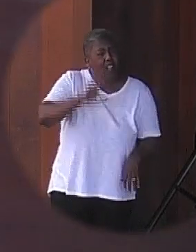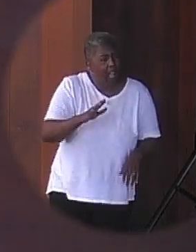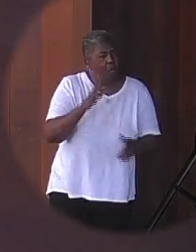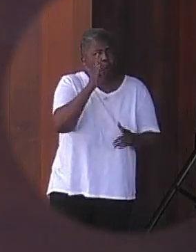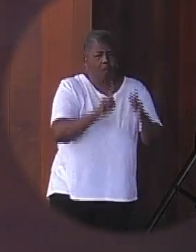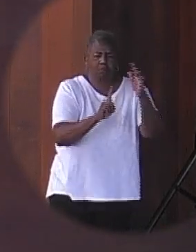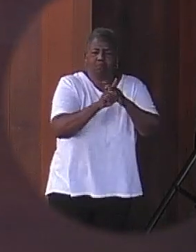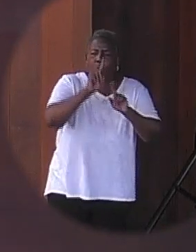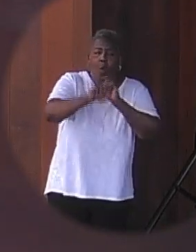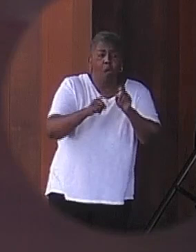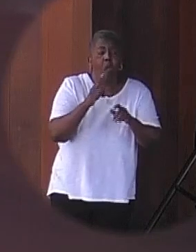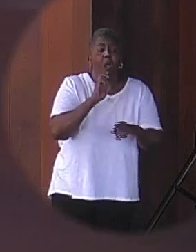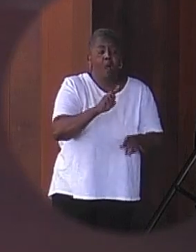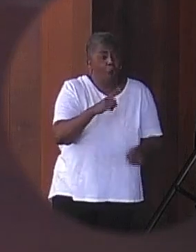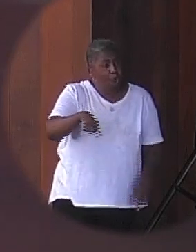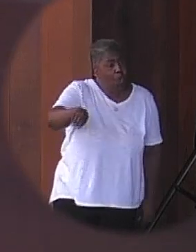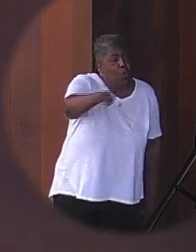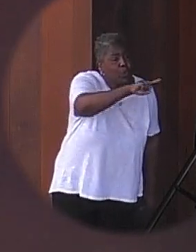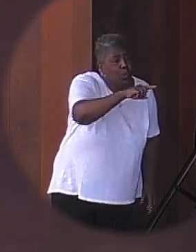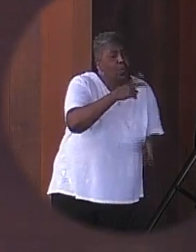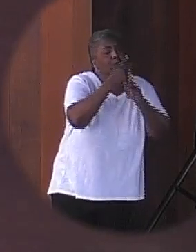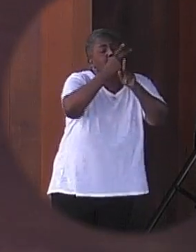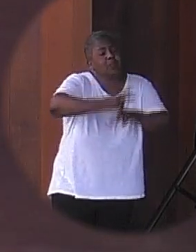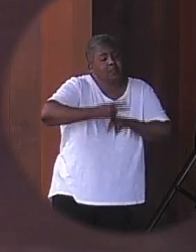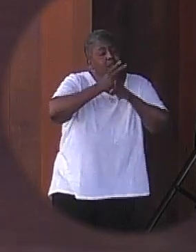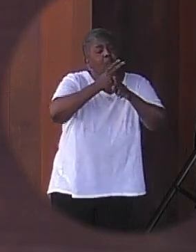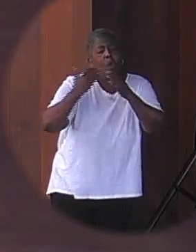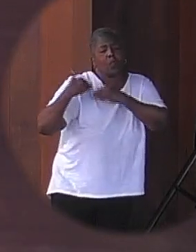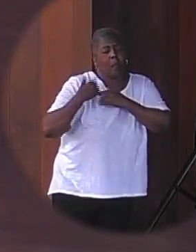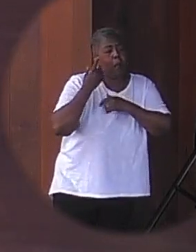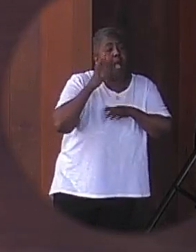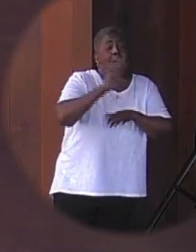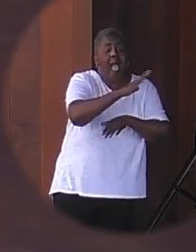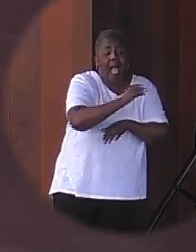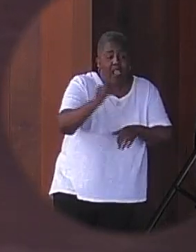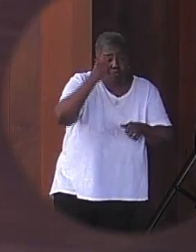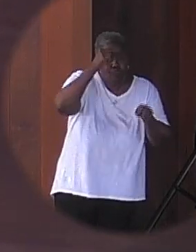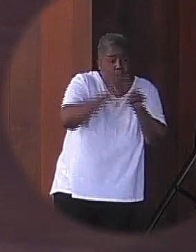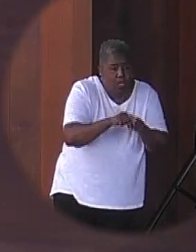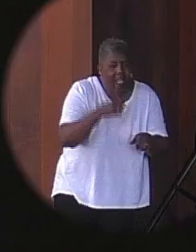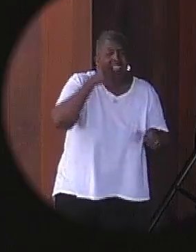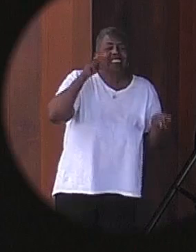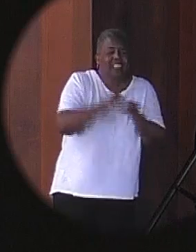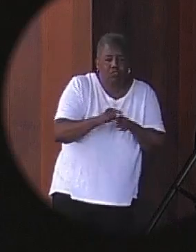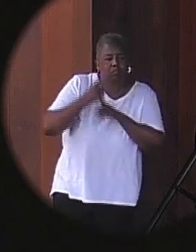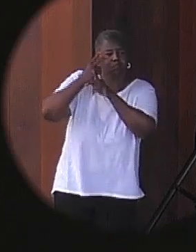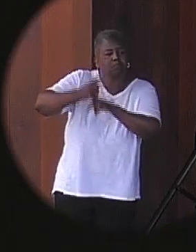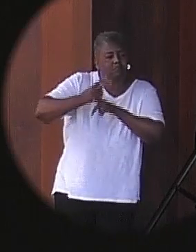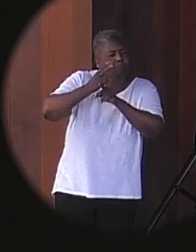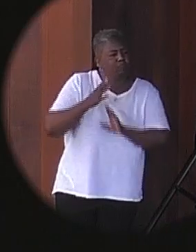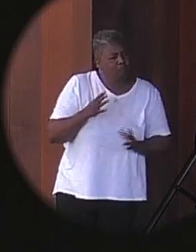simply this: are you your brother and your sister's keeper?